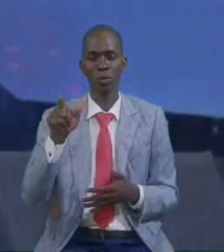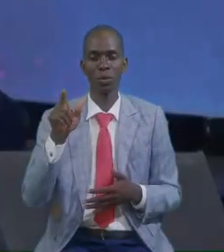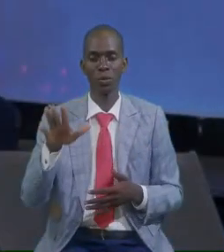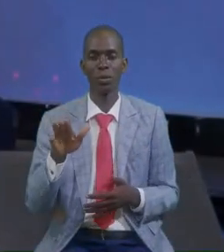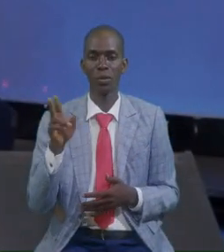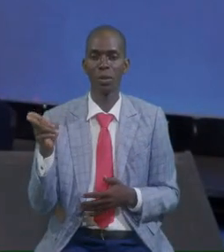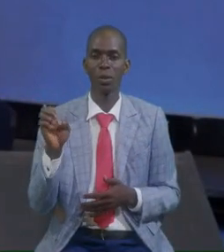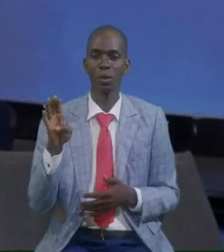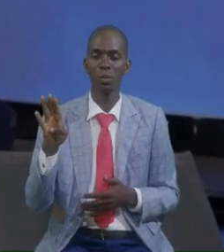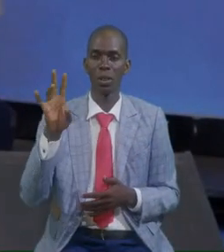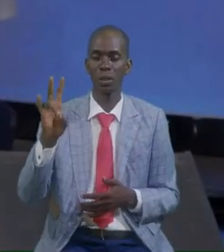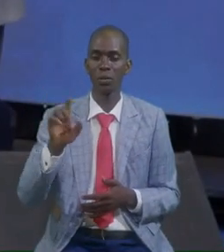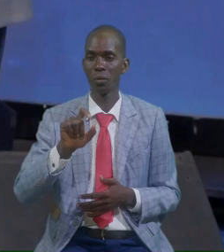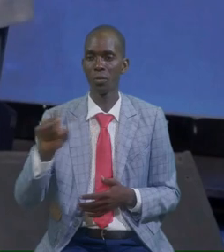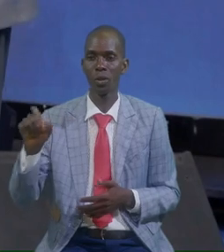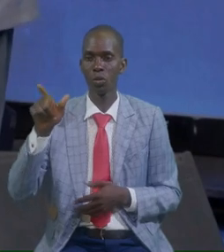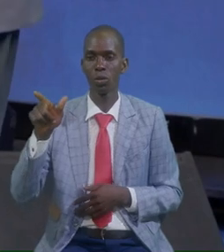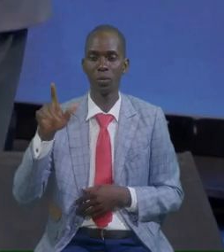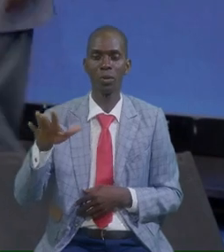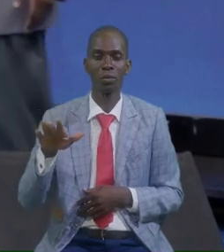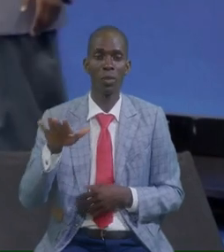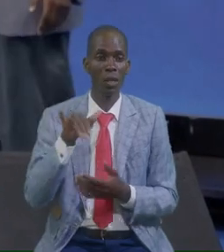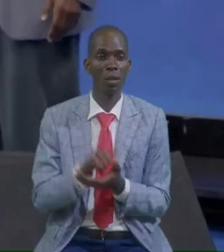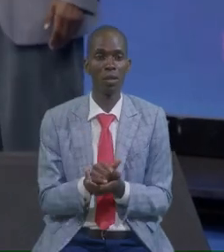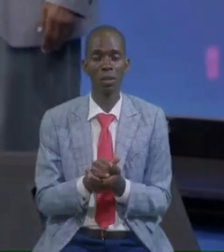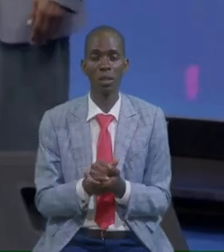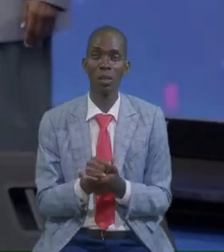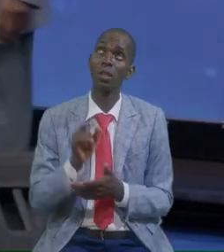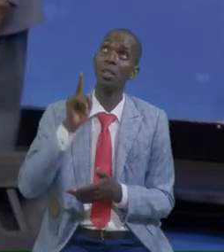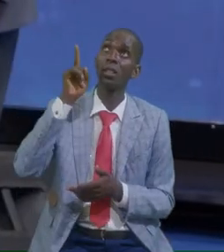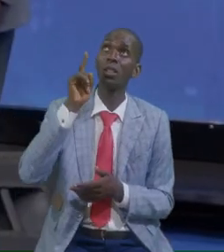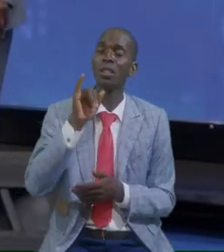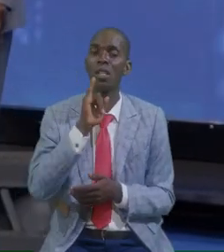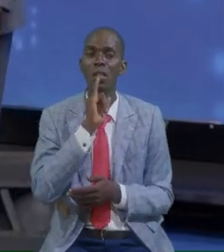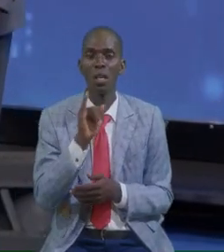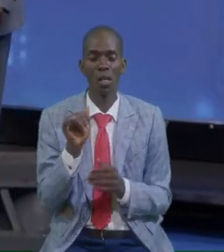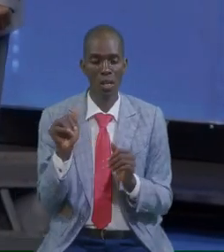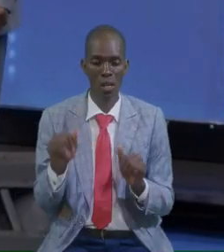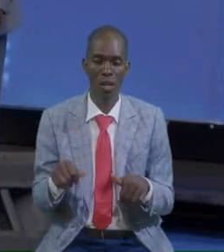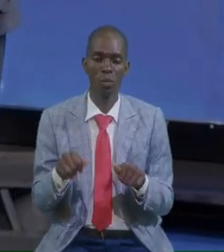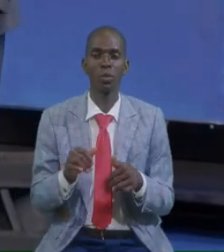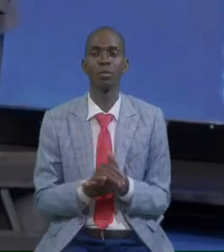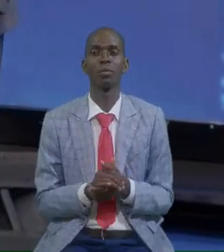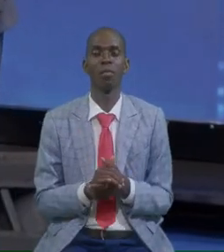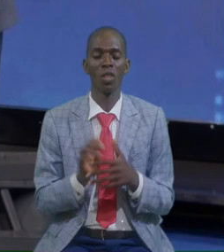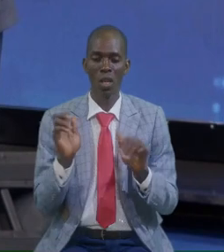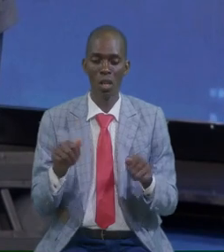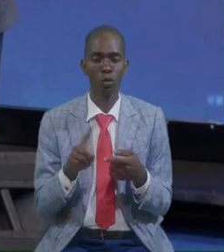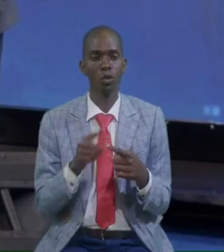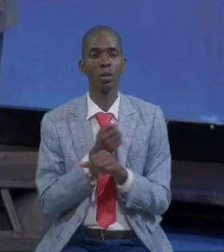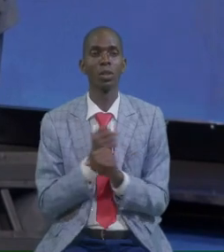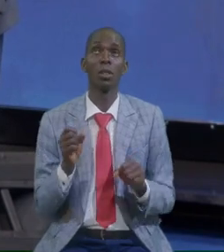verse 25. Wherefore, he is able to save.